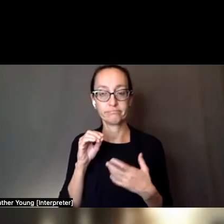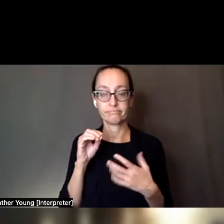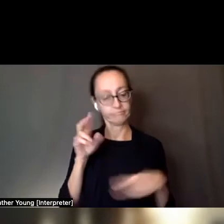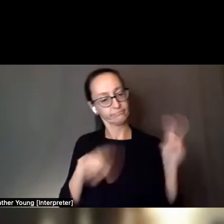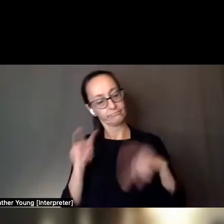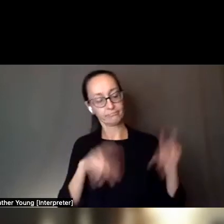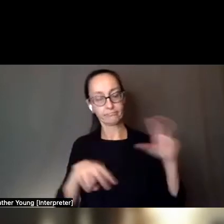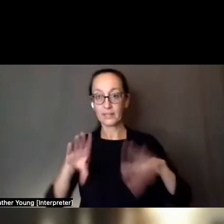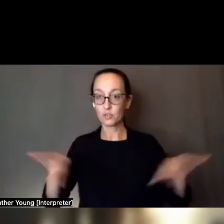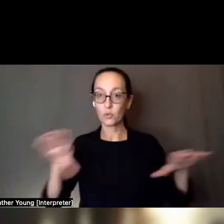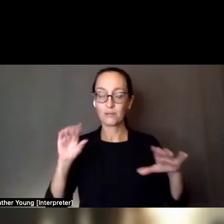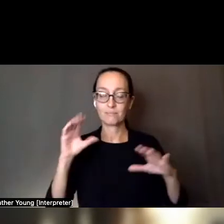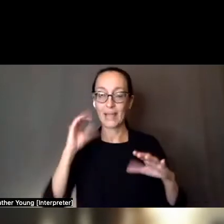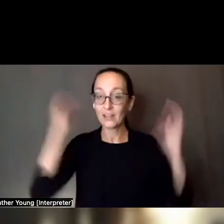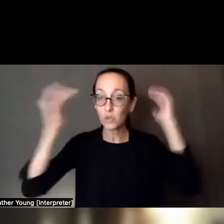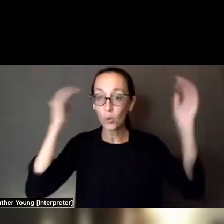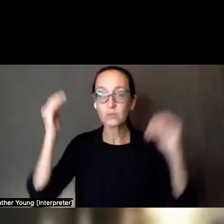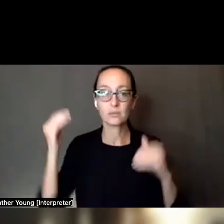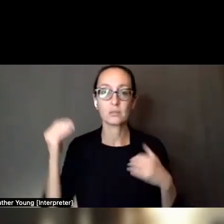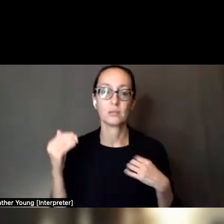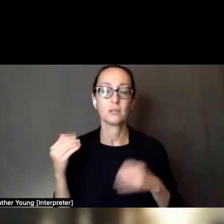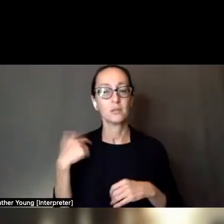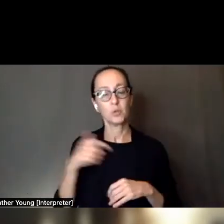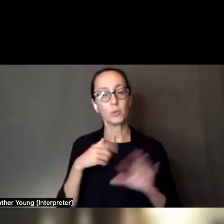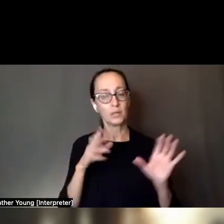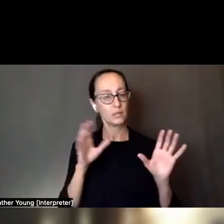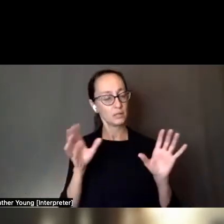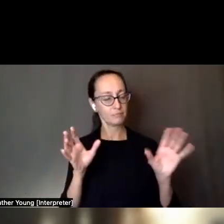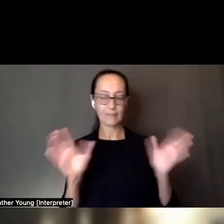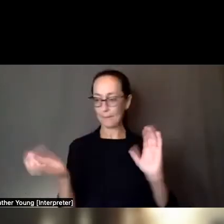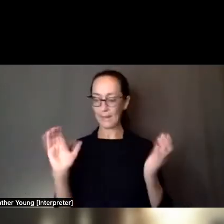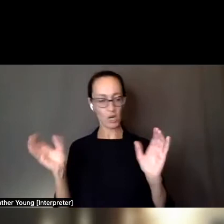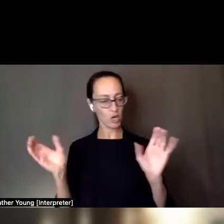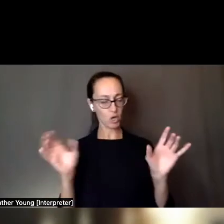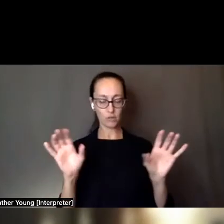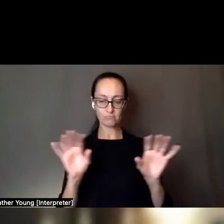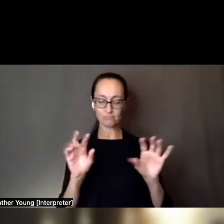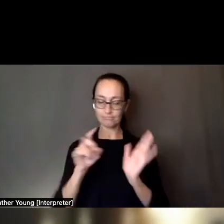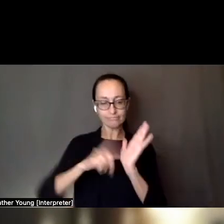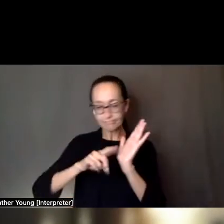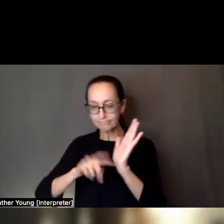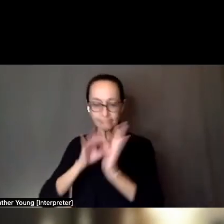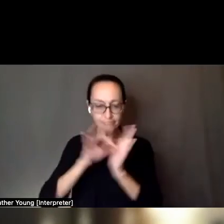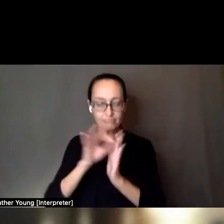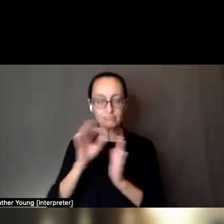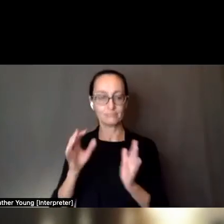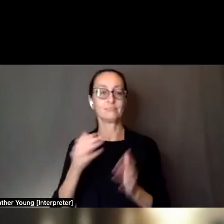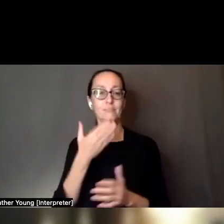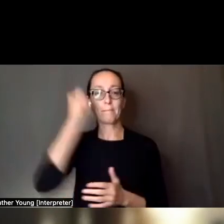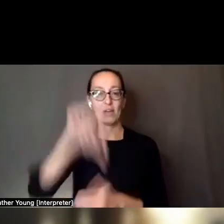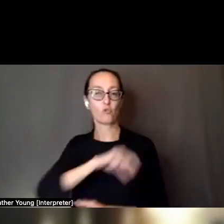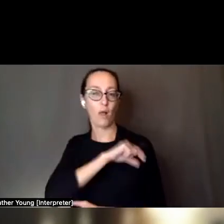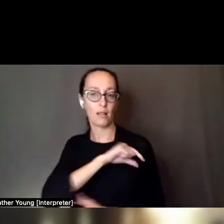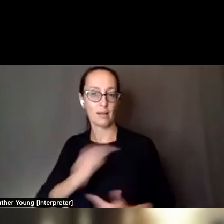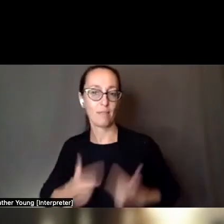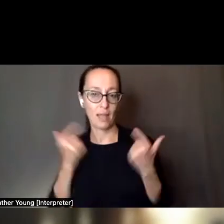for me, much greater quality of life. So those are important outcomes to think about as well.